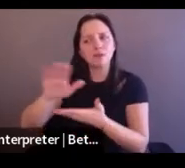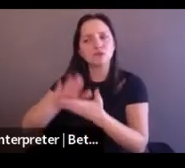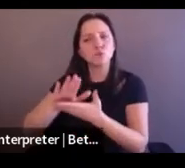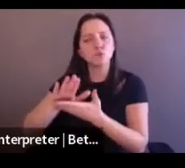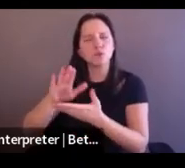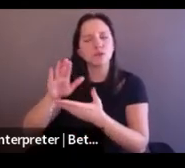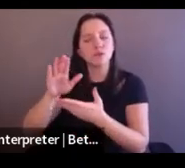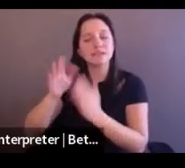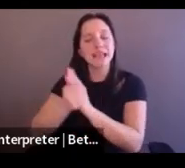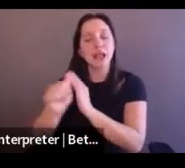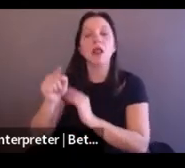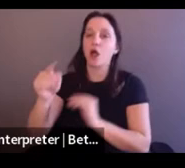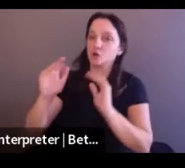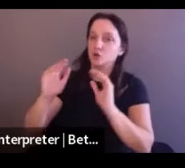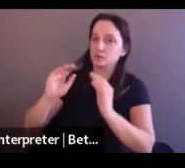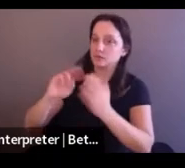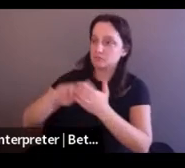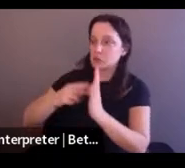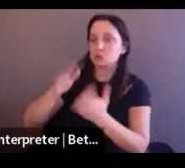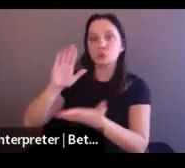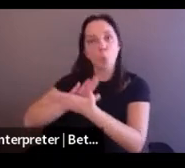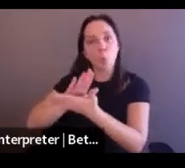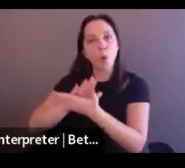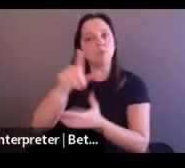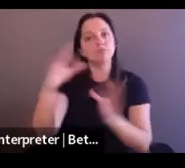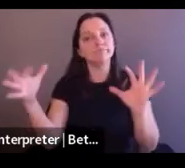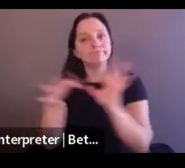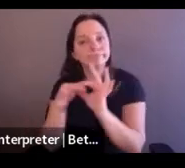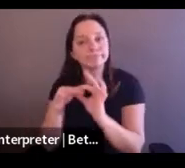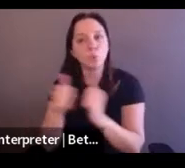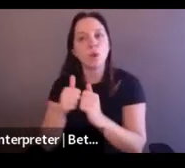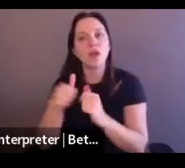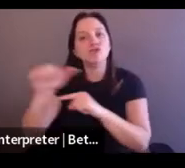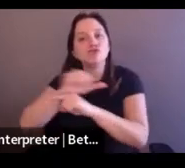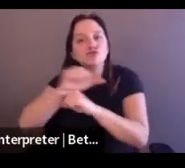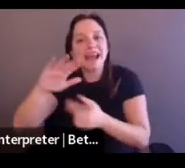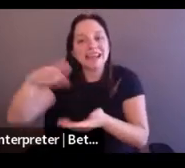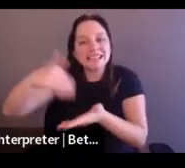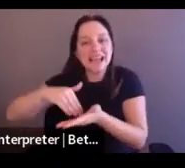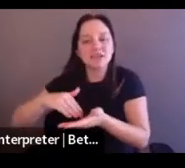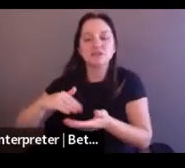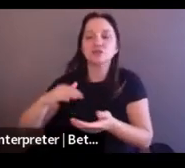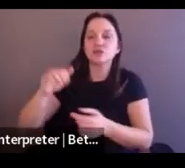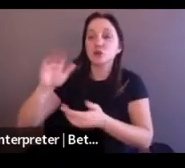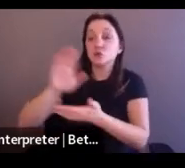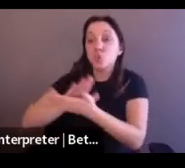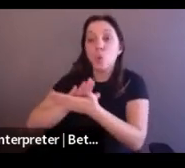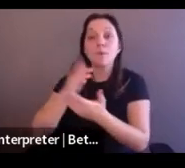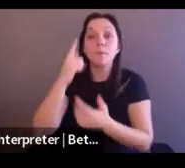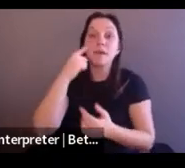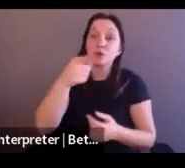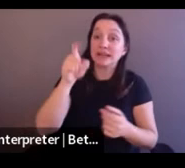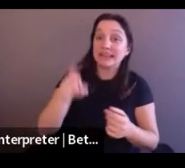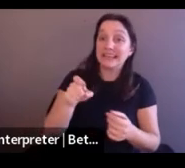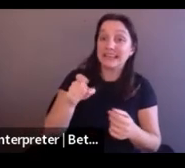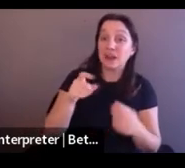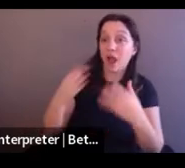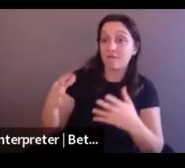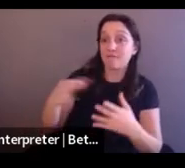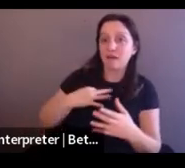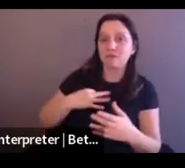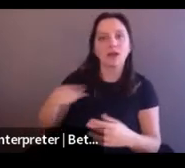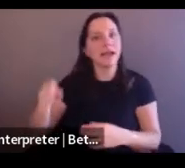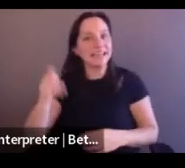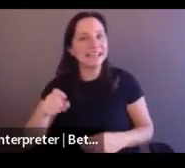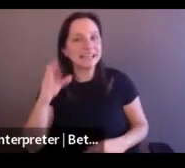of, you know, entities that are helping train people in that. It might be a win-win. They might be able to get experience and you might be able to get people